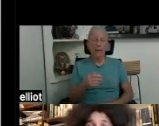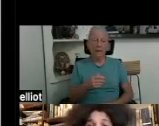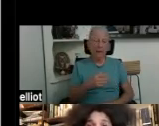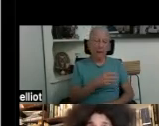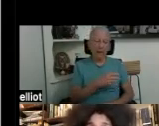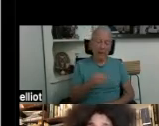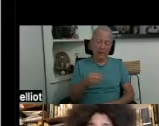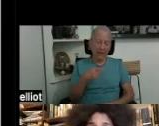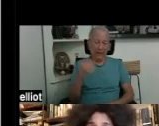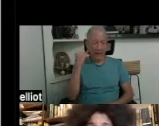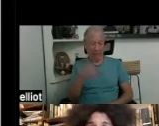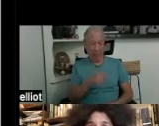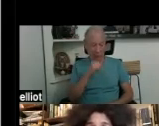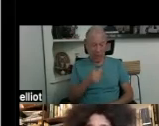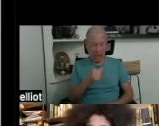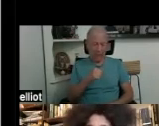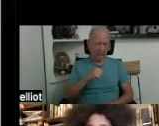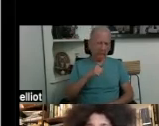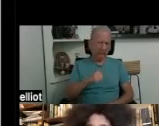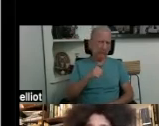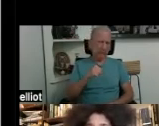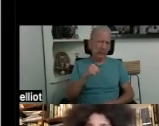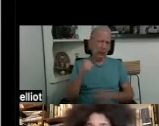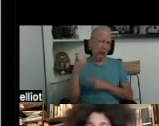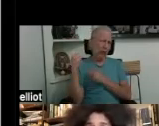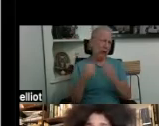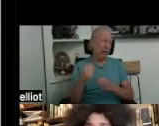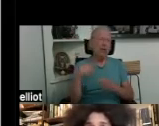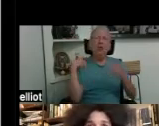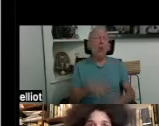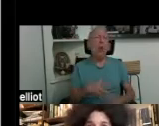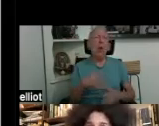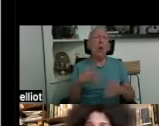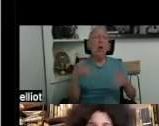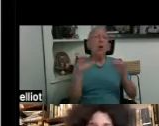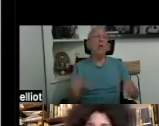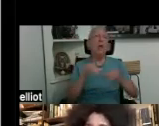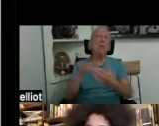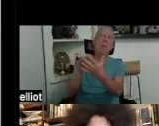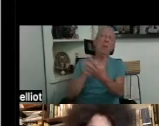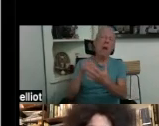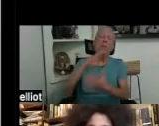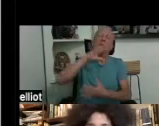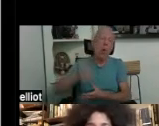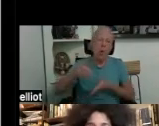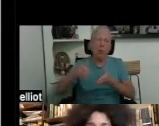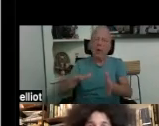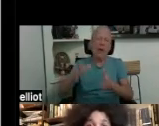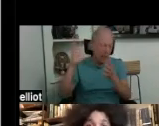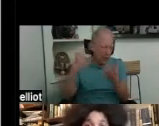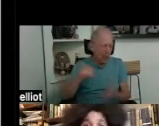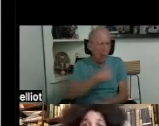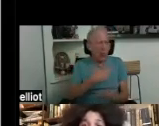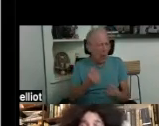up recreating the same old hierarchies we're trying to escape. So let us build something better.